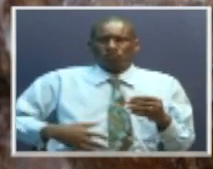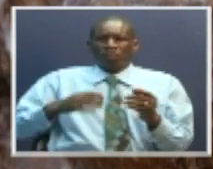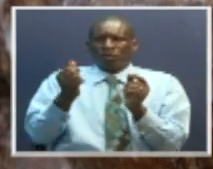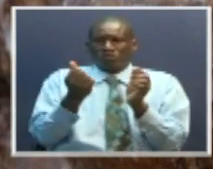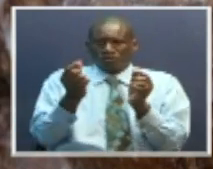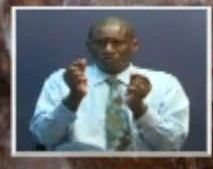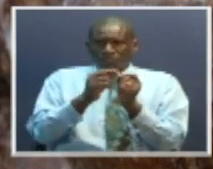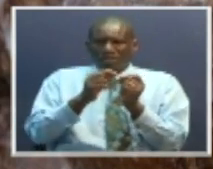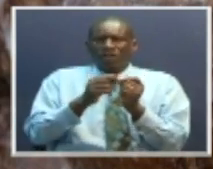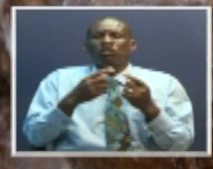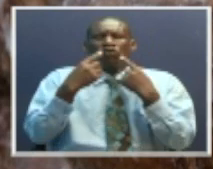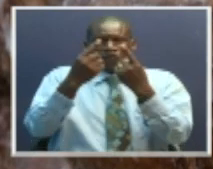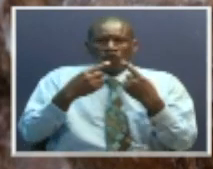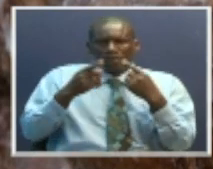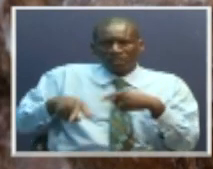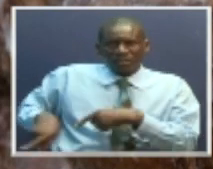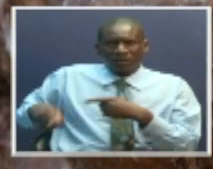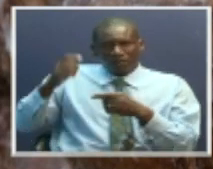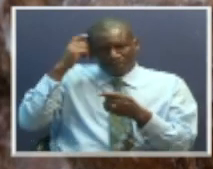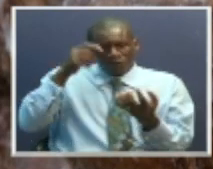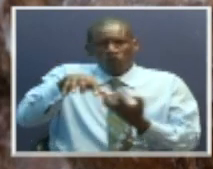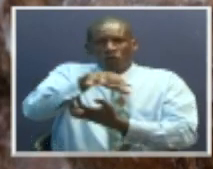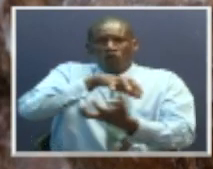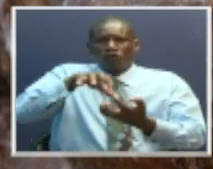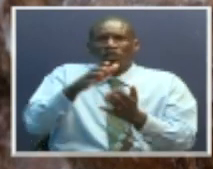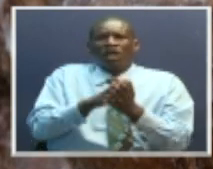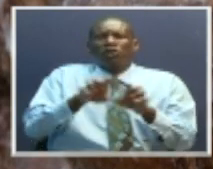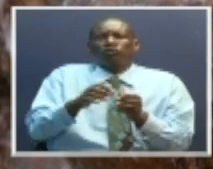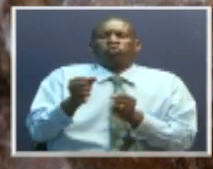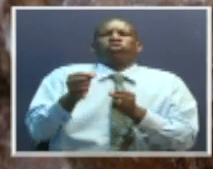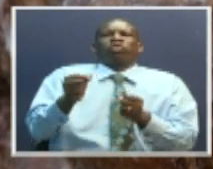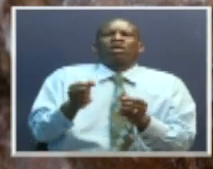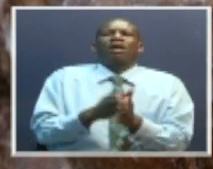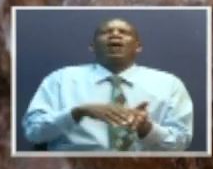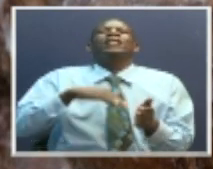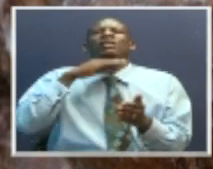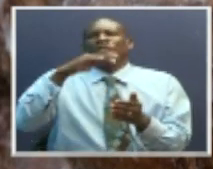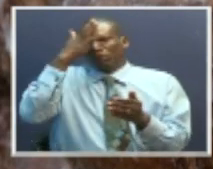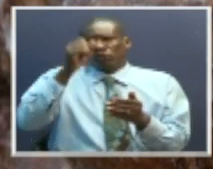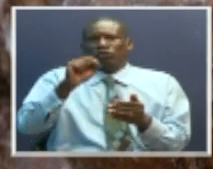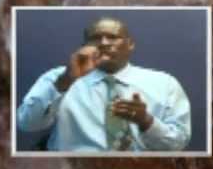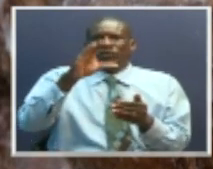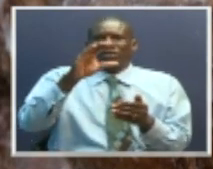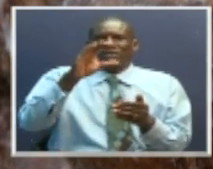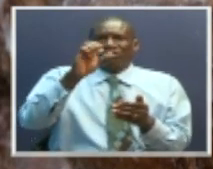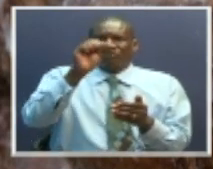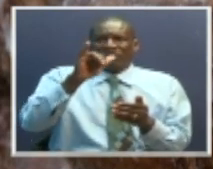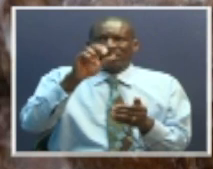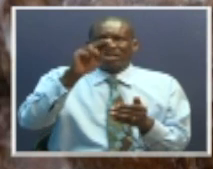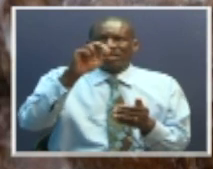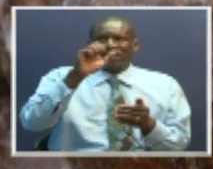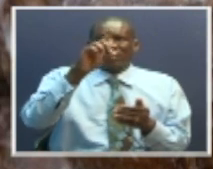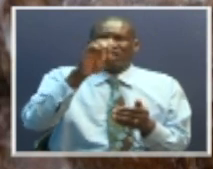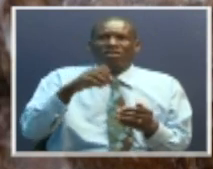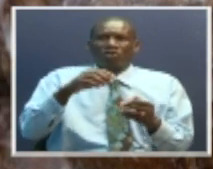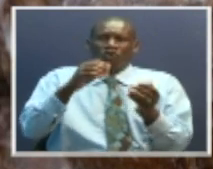vomiting, diarrhea, mental confusion, twitching, and convulsions. Death due to cyanide poisoning can occur when the cyanide level exceeds